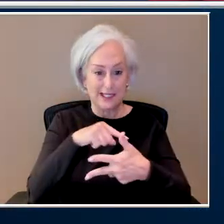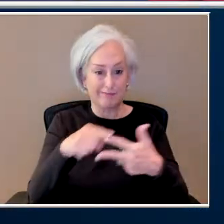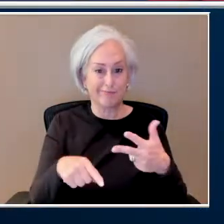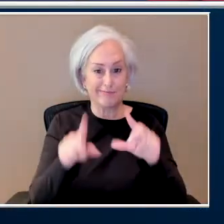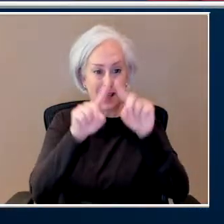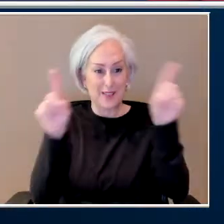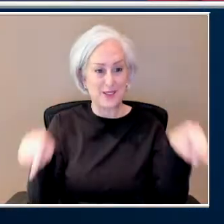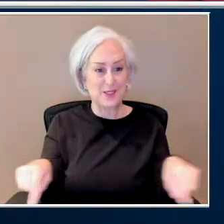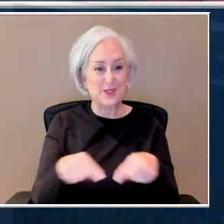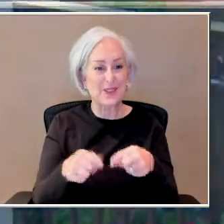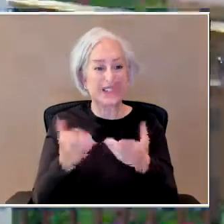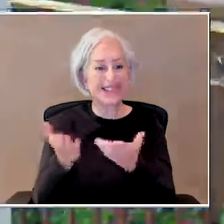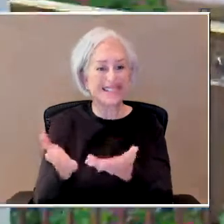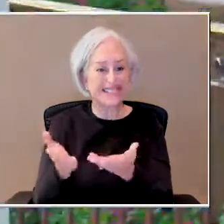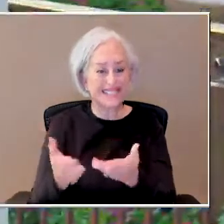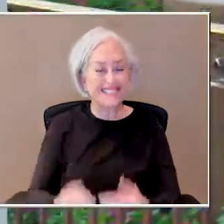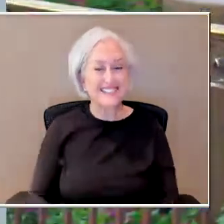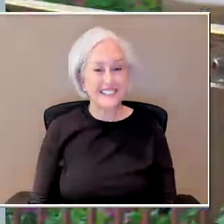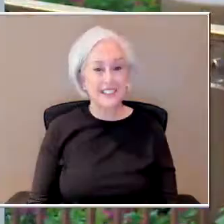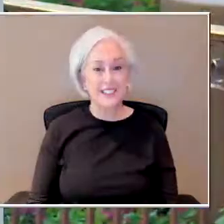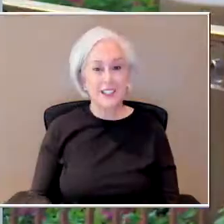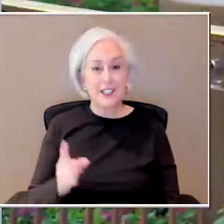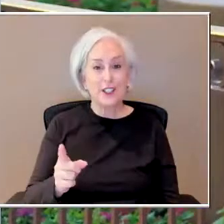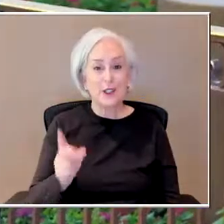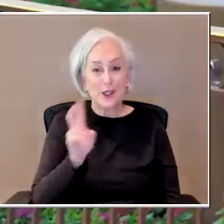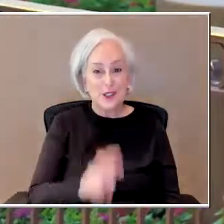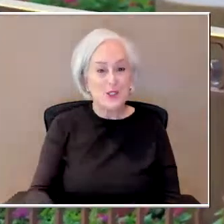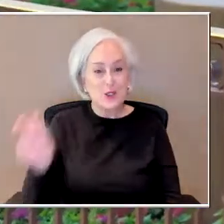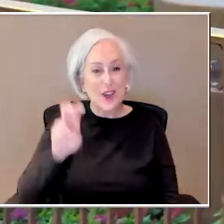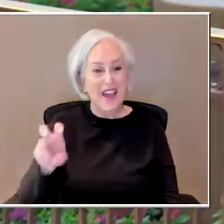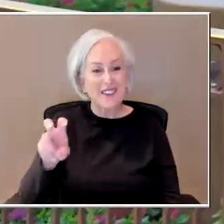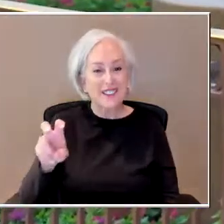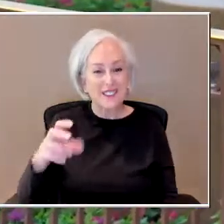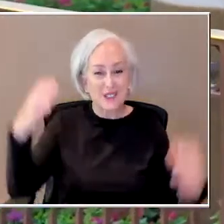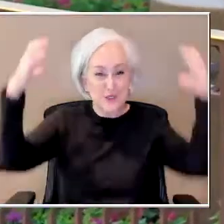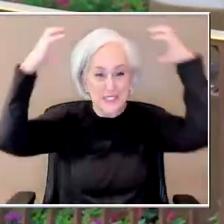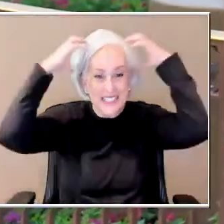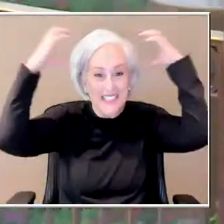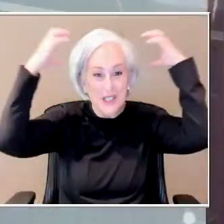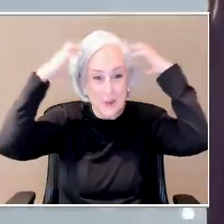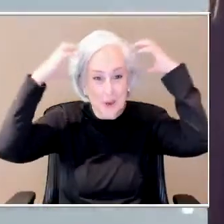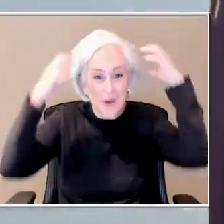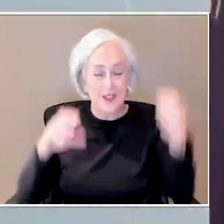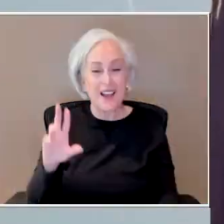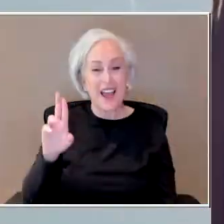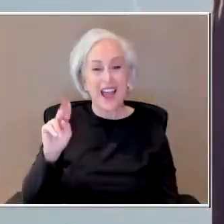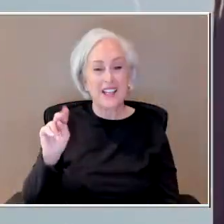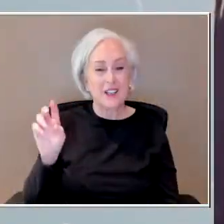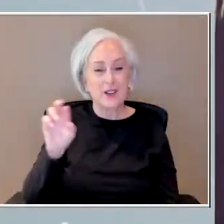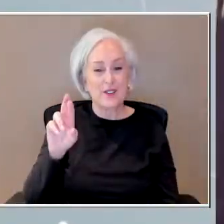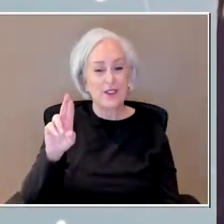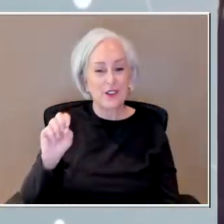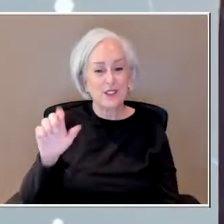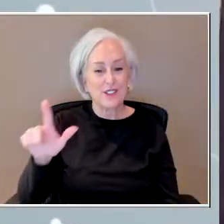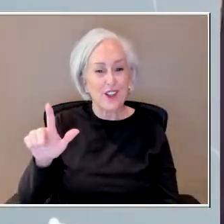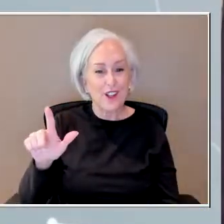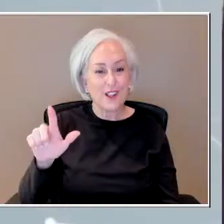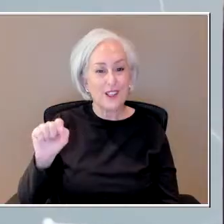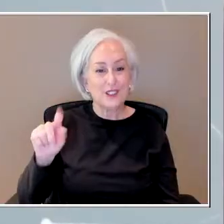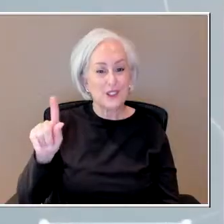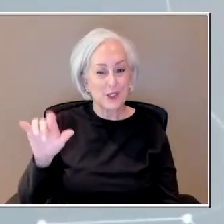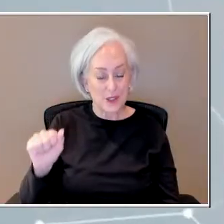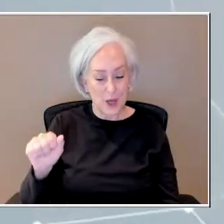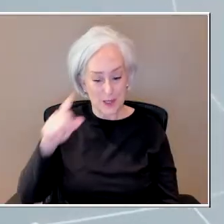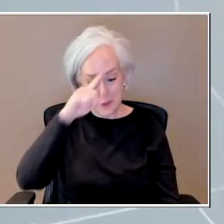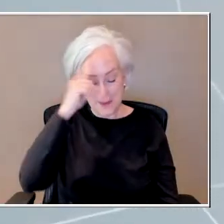Jessica, Brennan, you all took a family trip to Disney World and Universal Studios last summer, thanks to Make-A-Wish. Jessica, what was